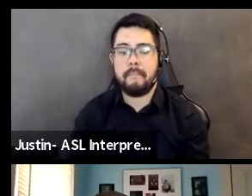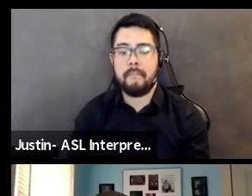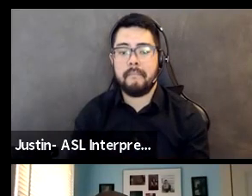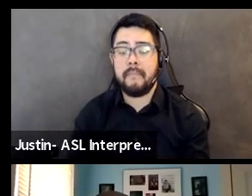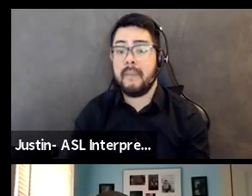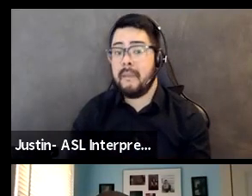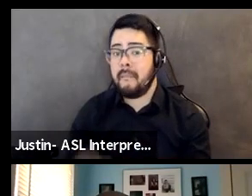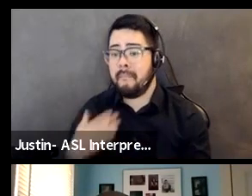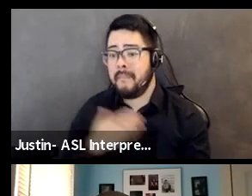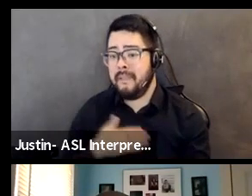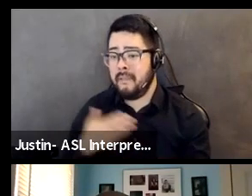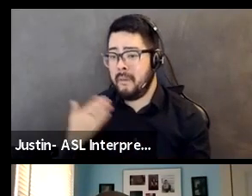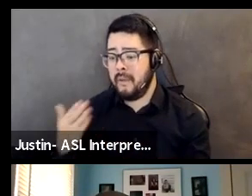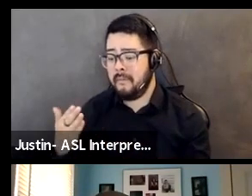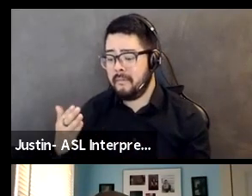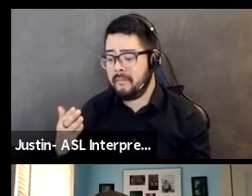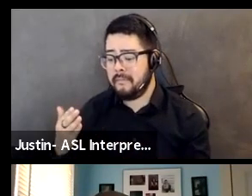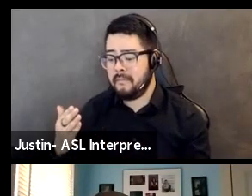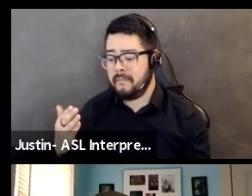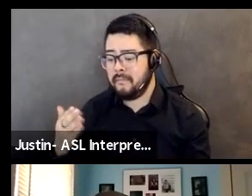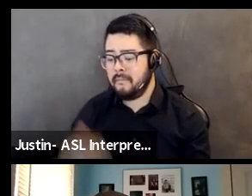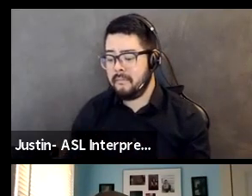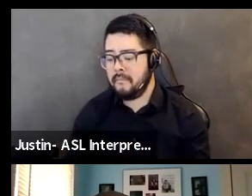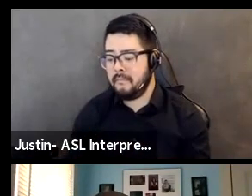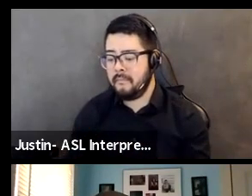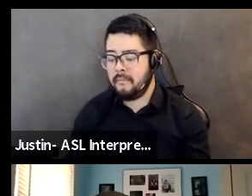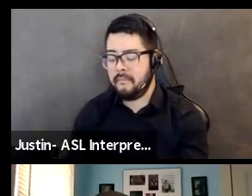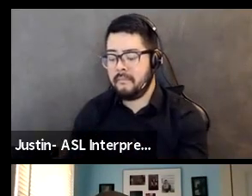ms spencer please unmute